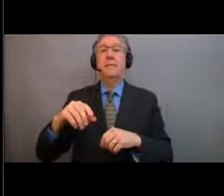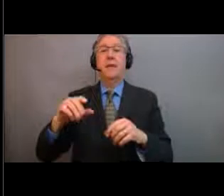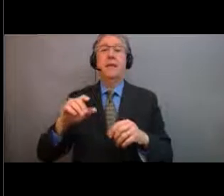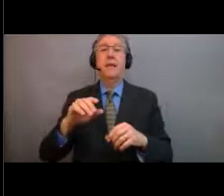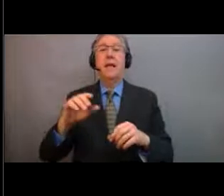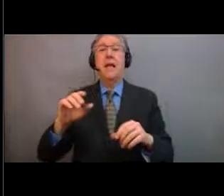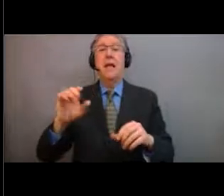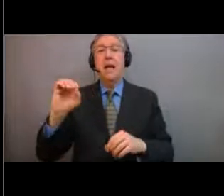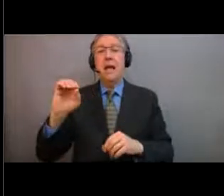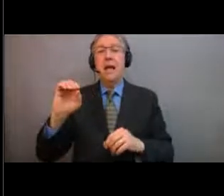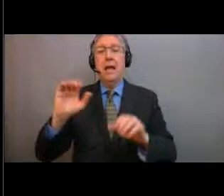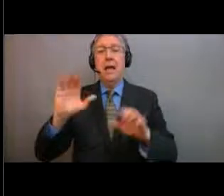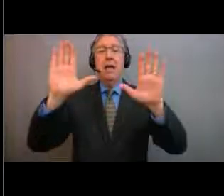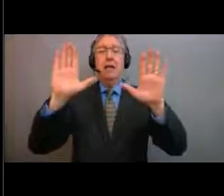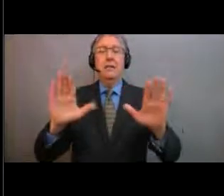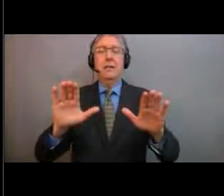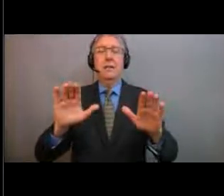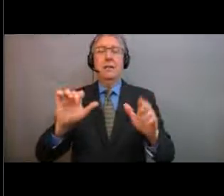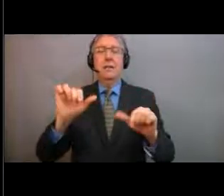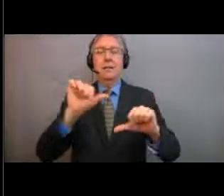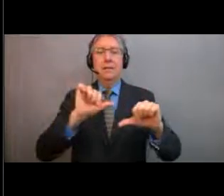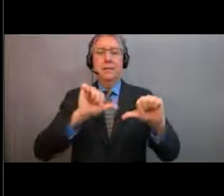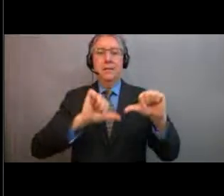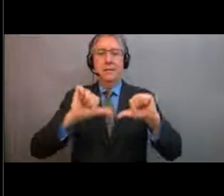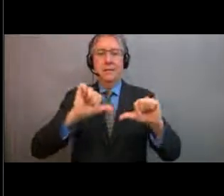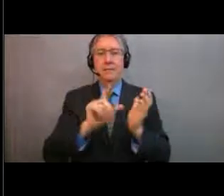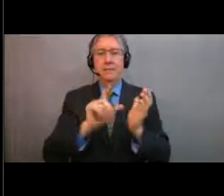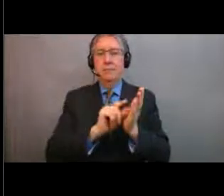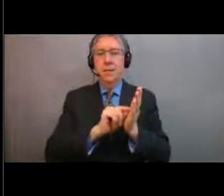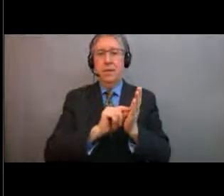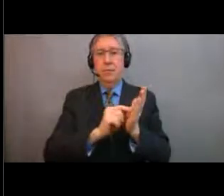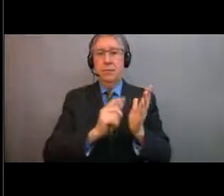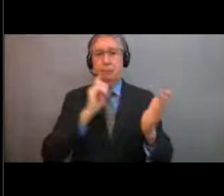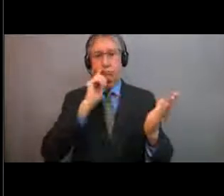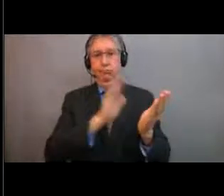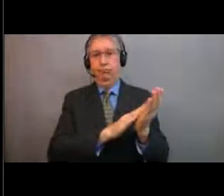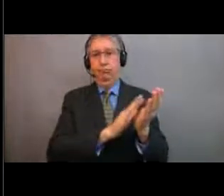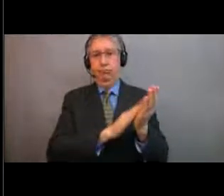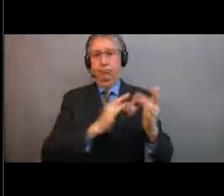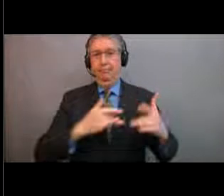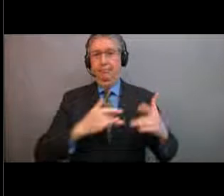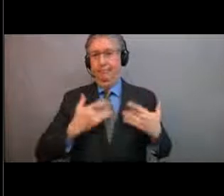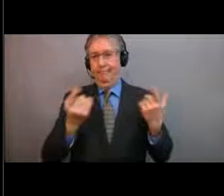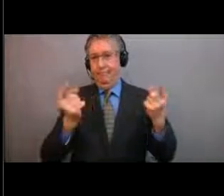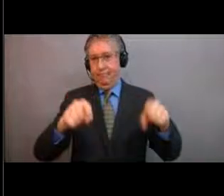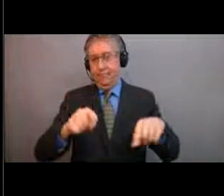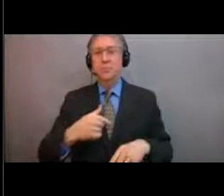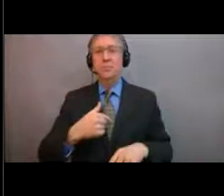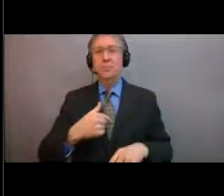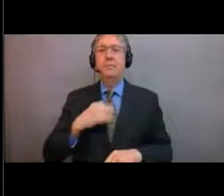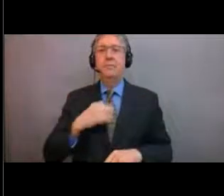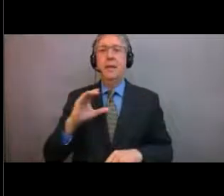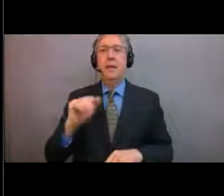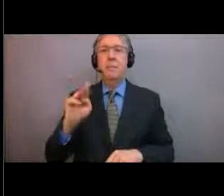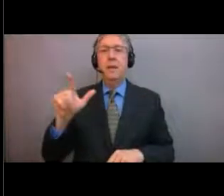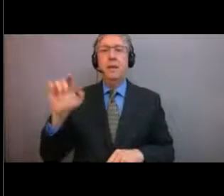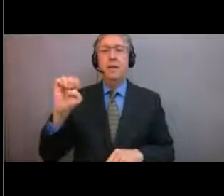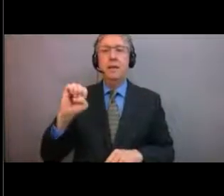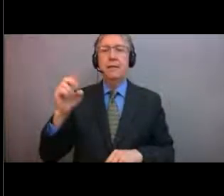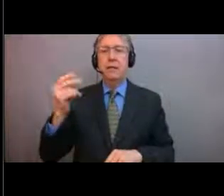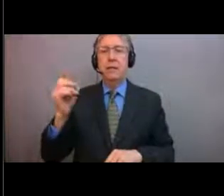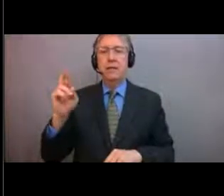Recognition event. My name is Camille Henry, and I am honored to serve as the OAR Awards Program Manager. Before